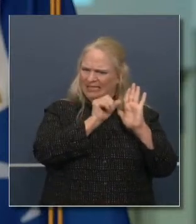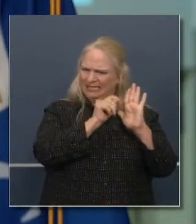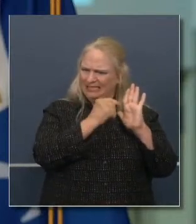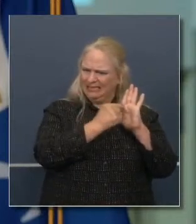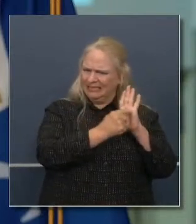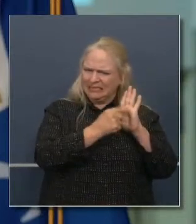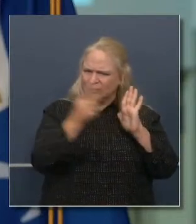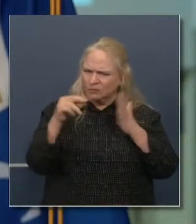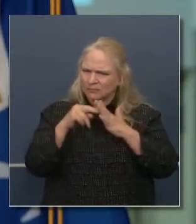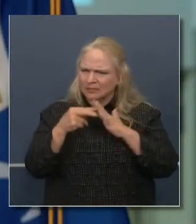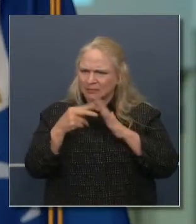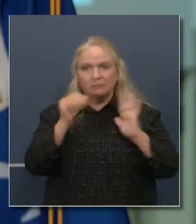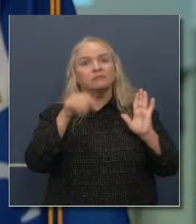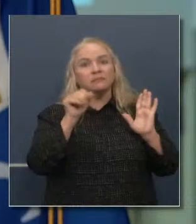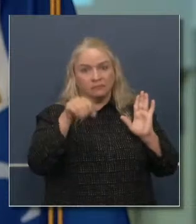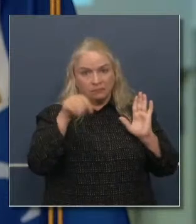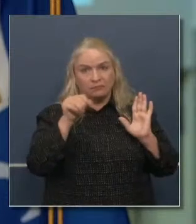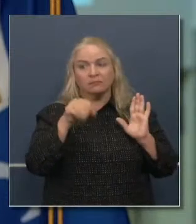category says protest.